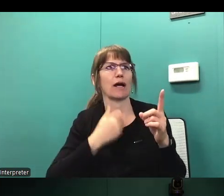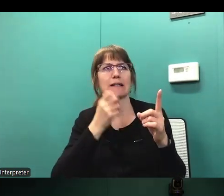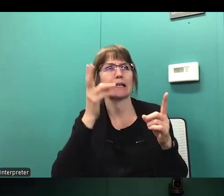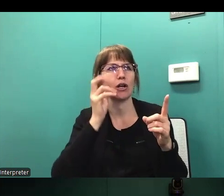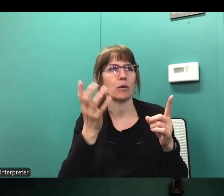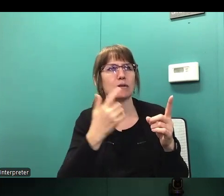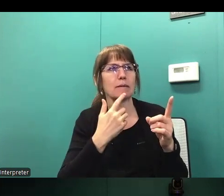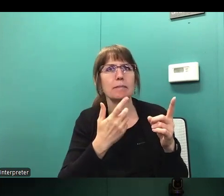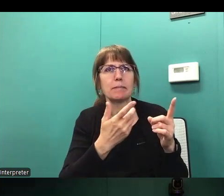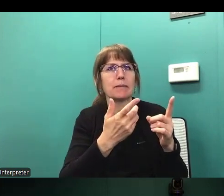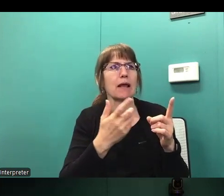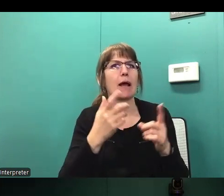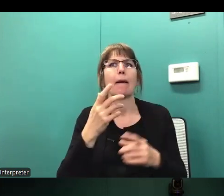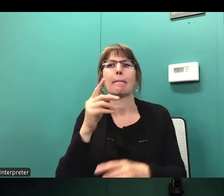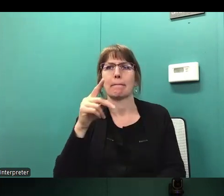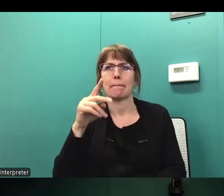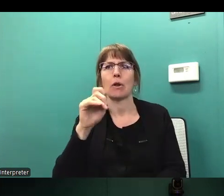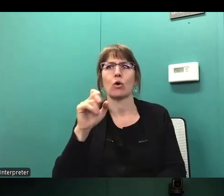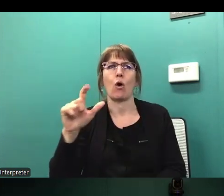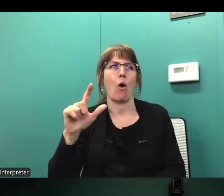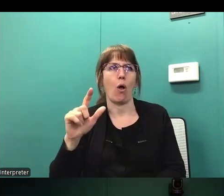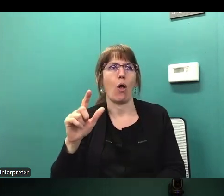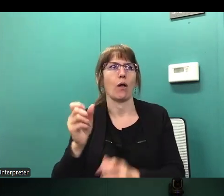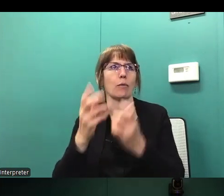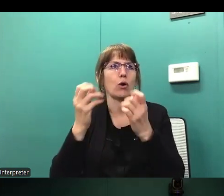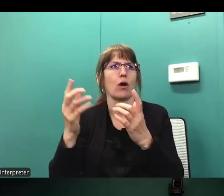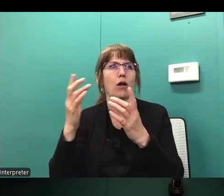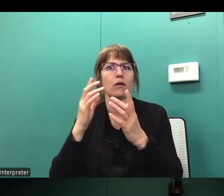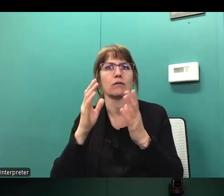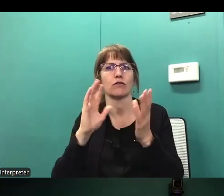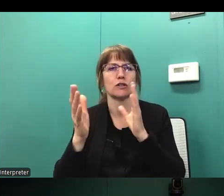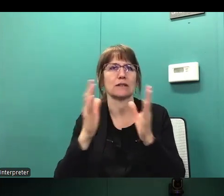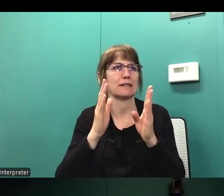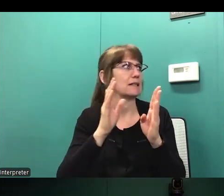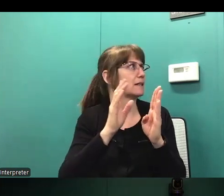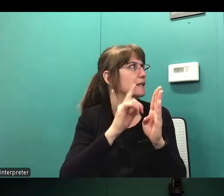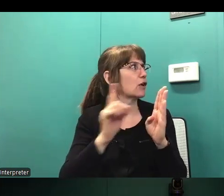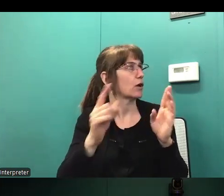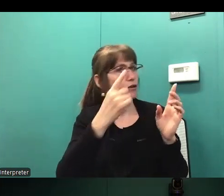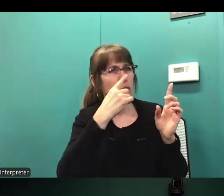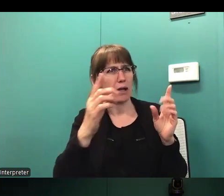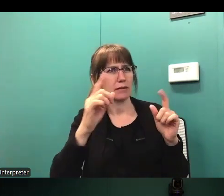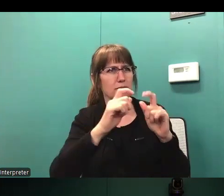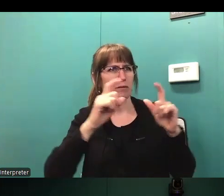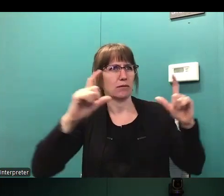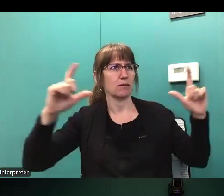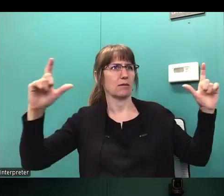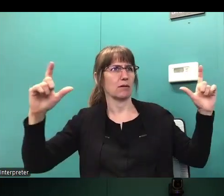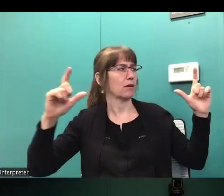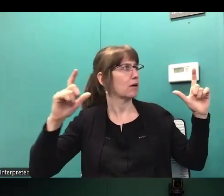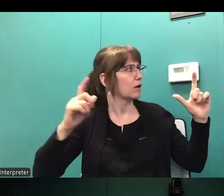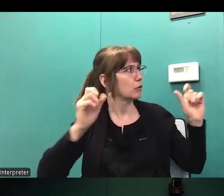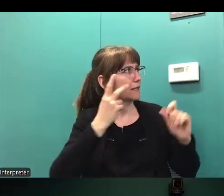singular. Plural versus singular. Can you So we're zoom missing- in on that? What's that? Can you zoom in a little bit? Maybe Yeah, 150?